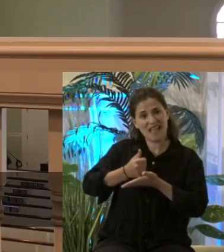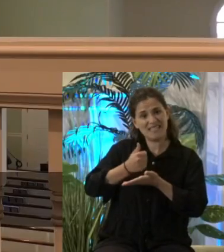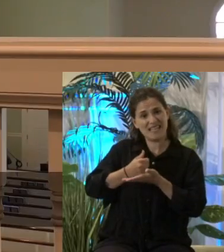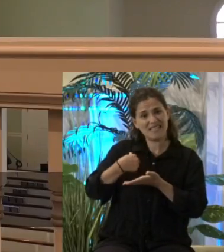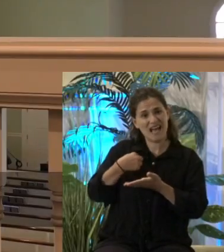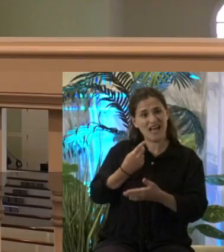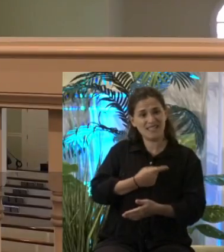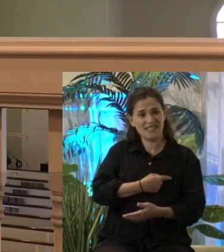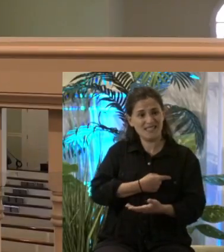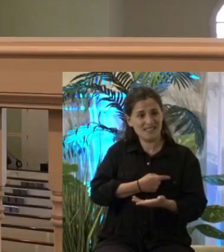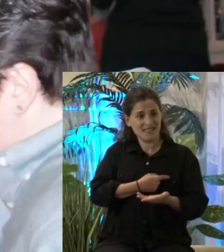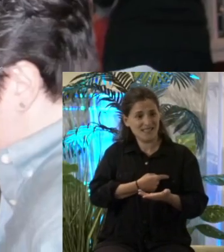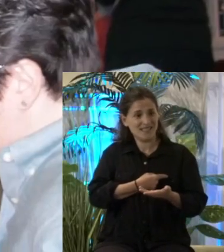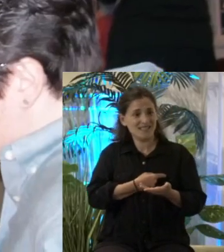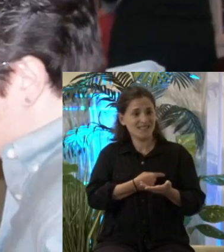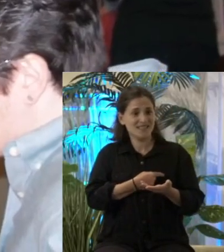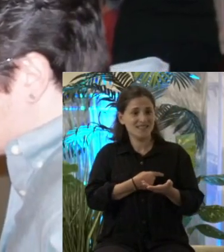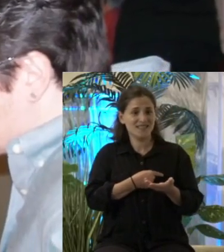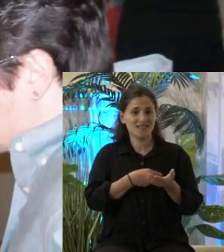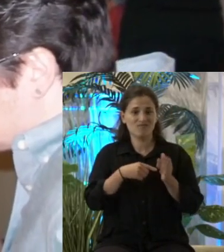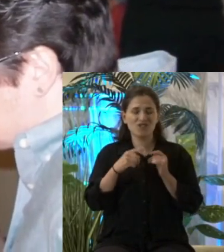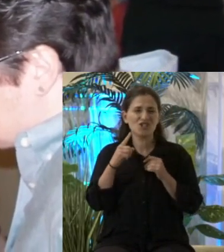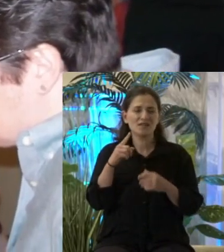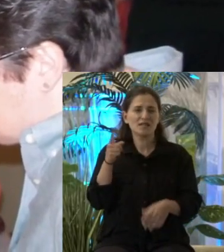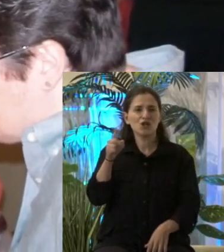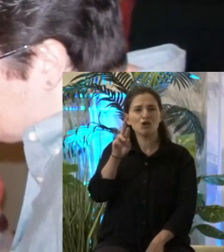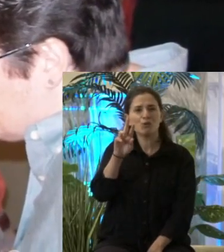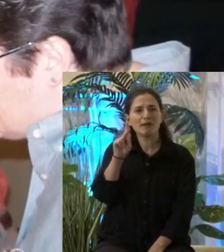need extra help. He just